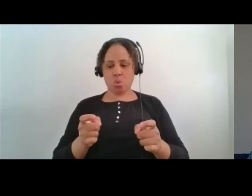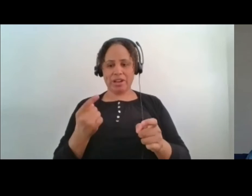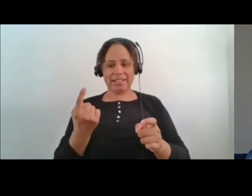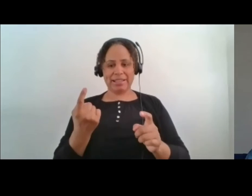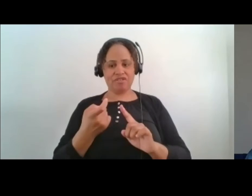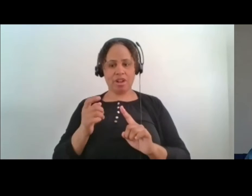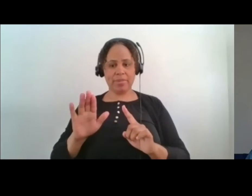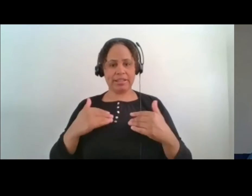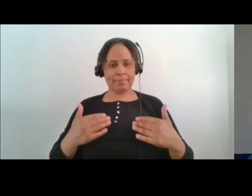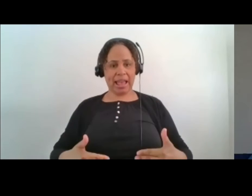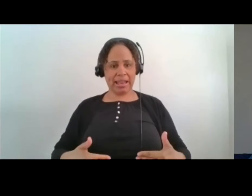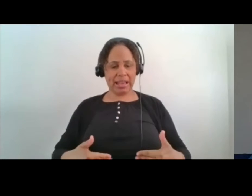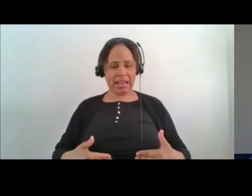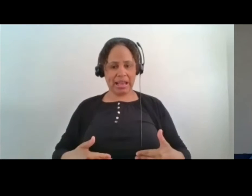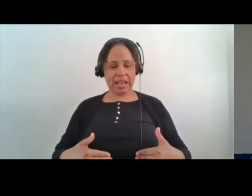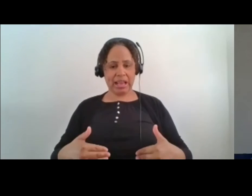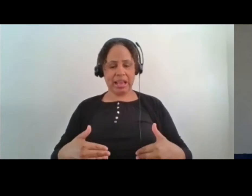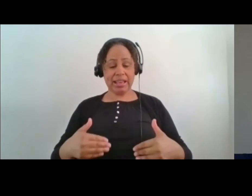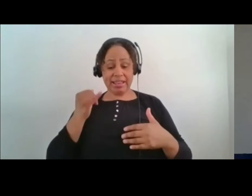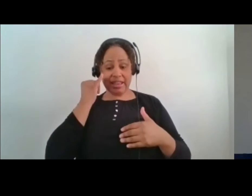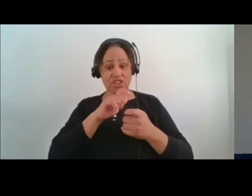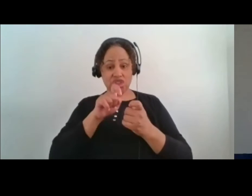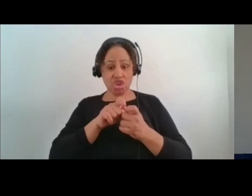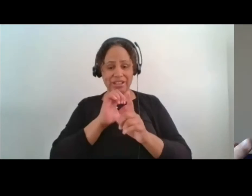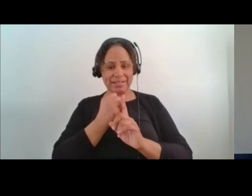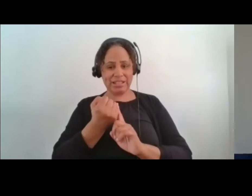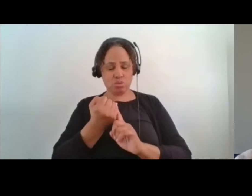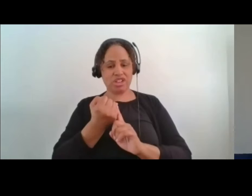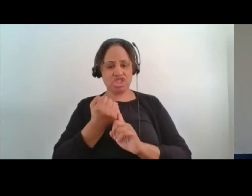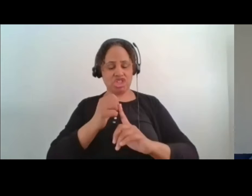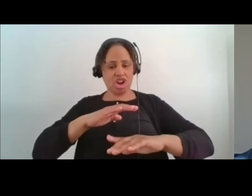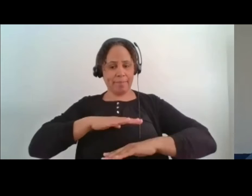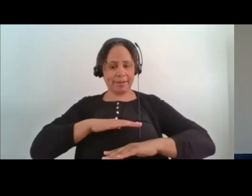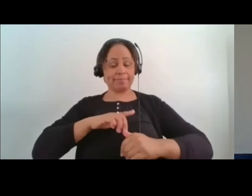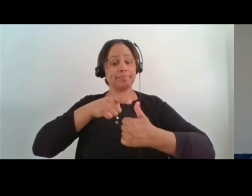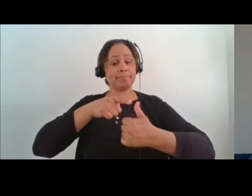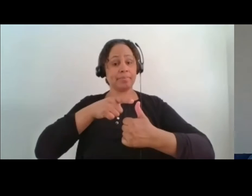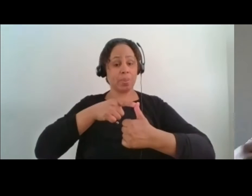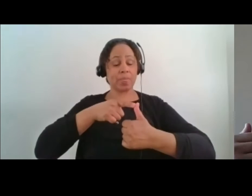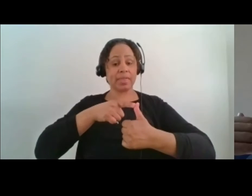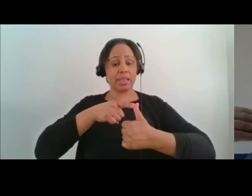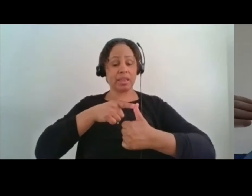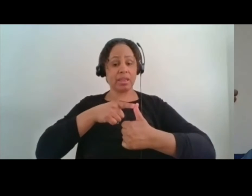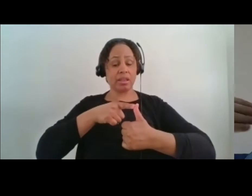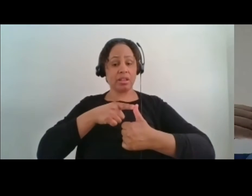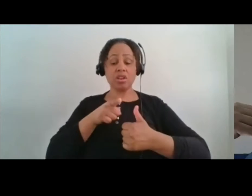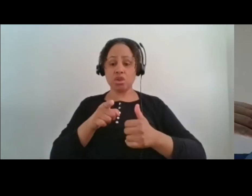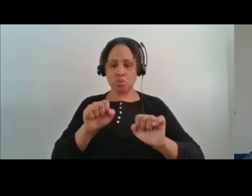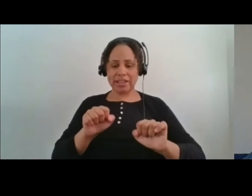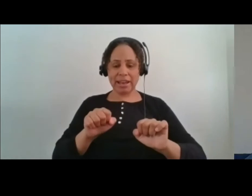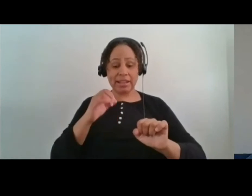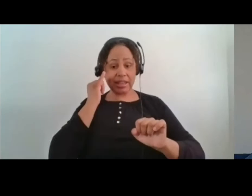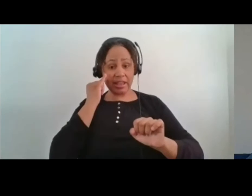met. And these conditions are very simple. The first is that you can live and